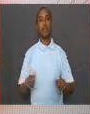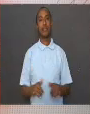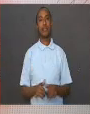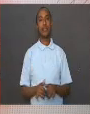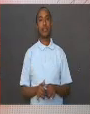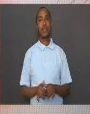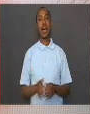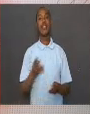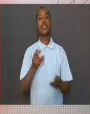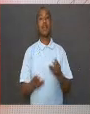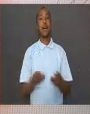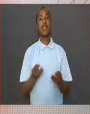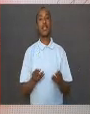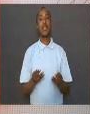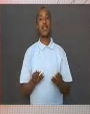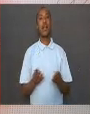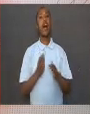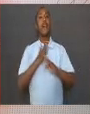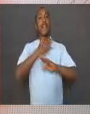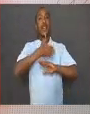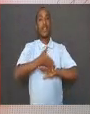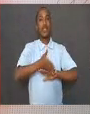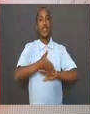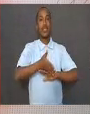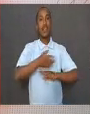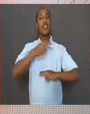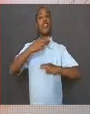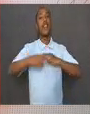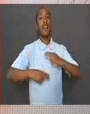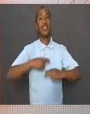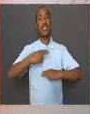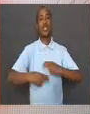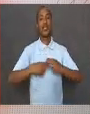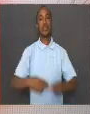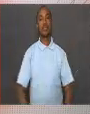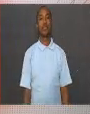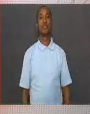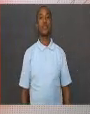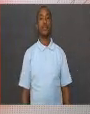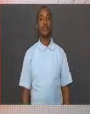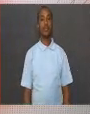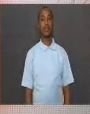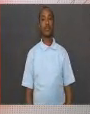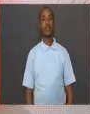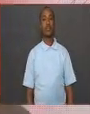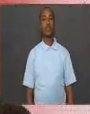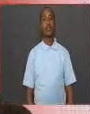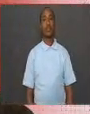same as the mass after the reaction.